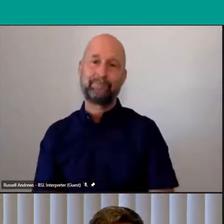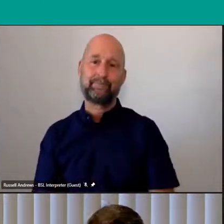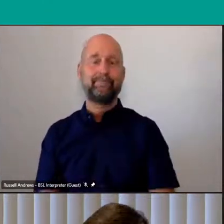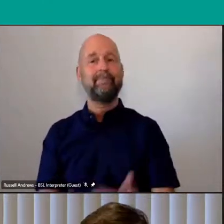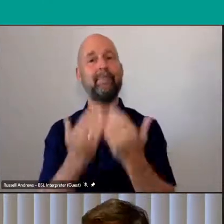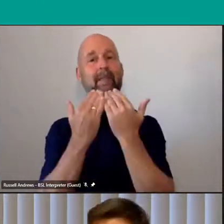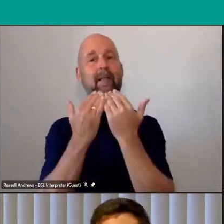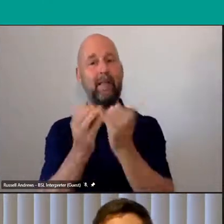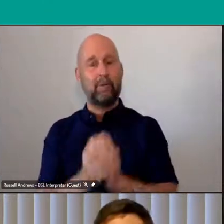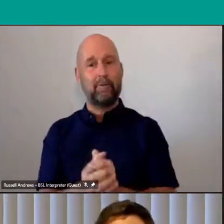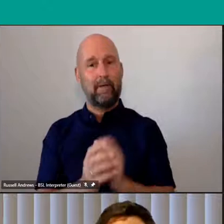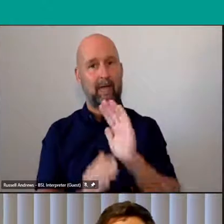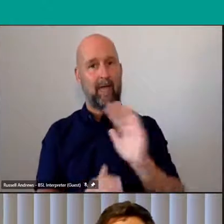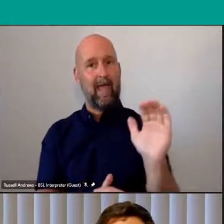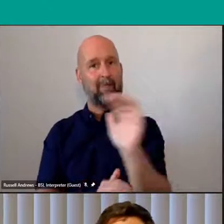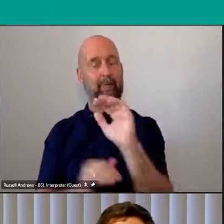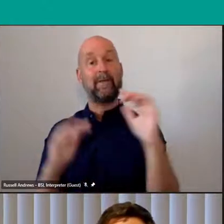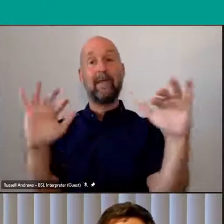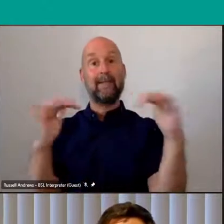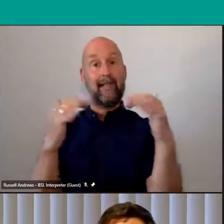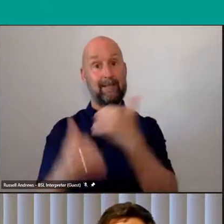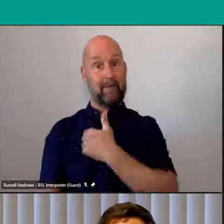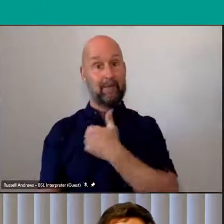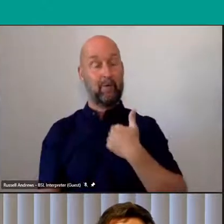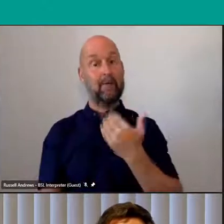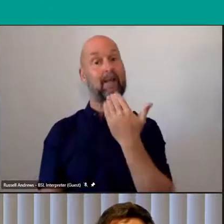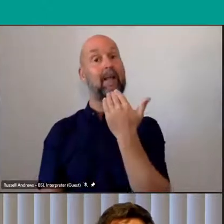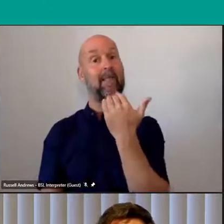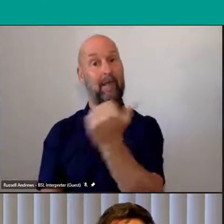Thank you. And thank you everybody for attending this morning. Thank you very much.